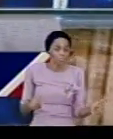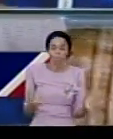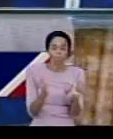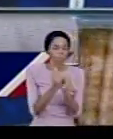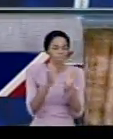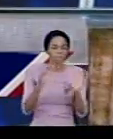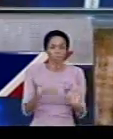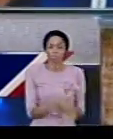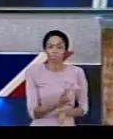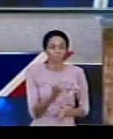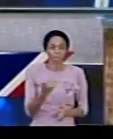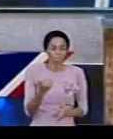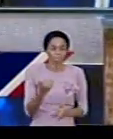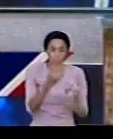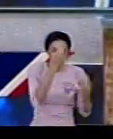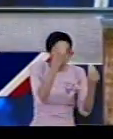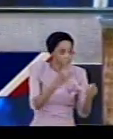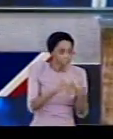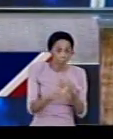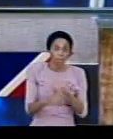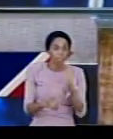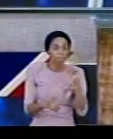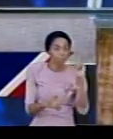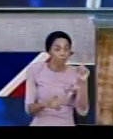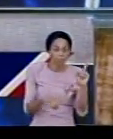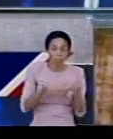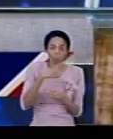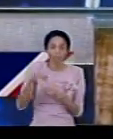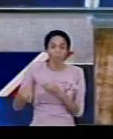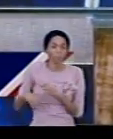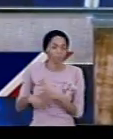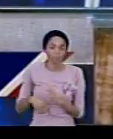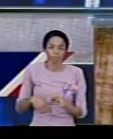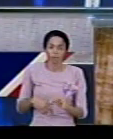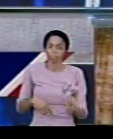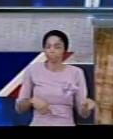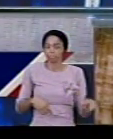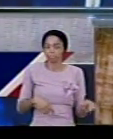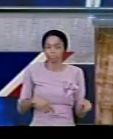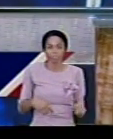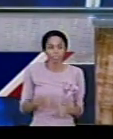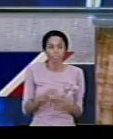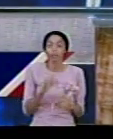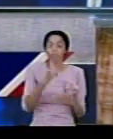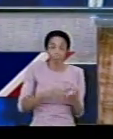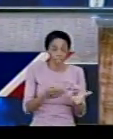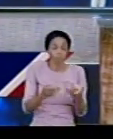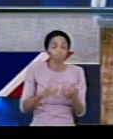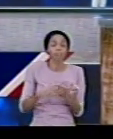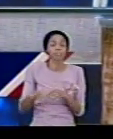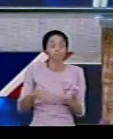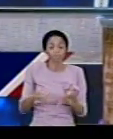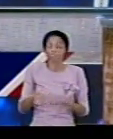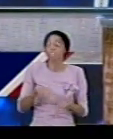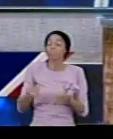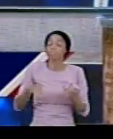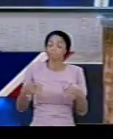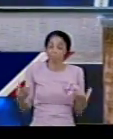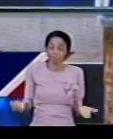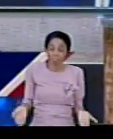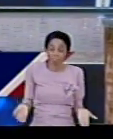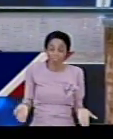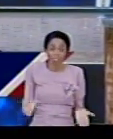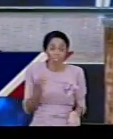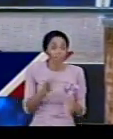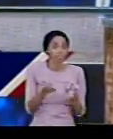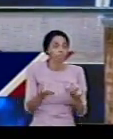without any reference to anybody around them. What they want to do, they do.